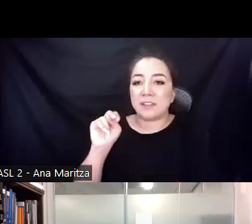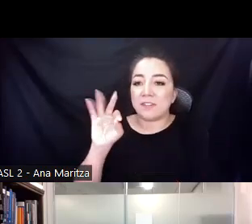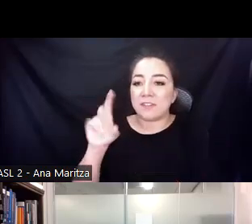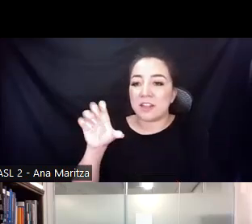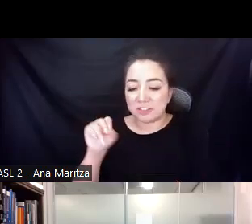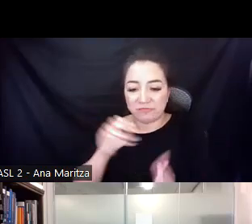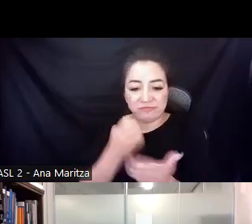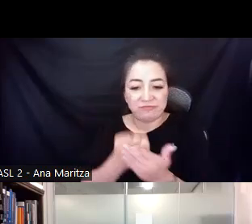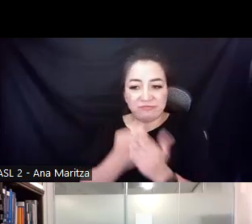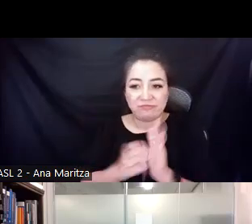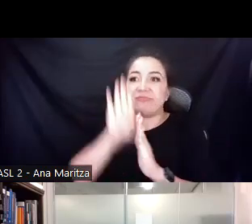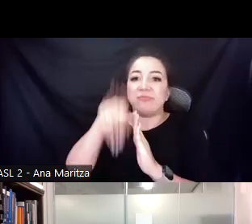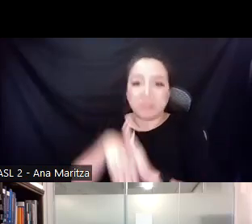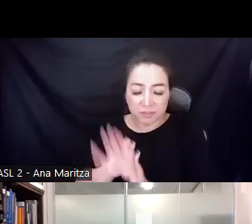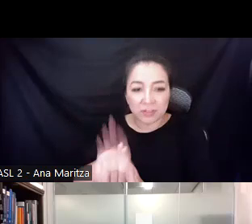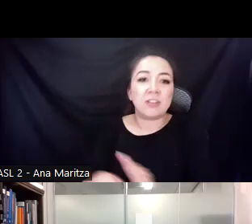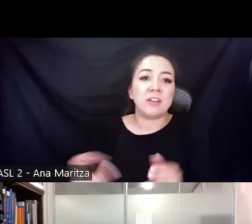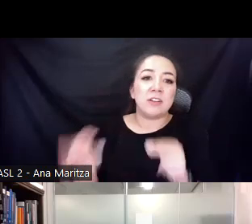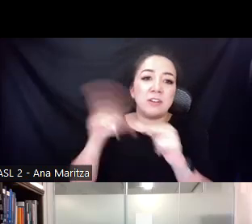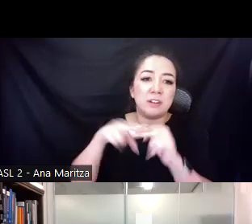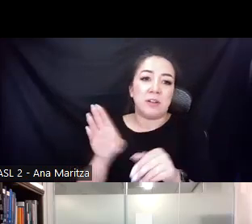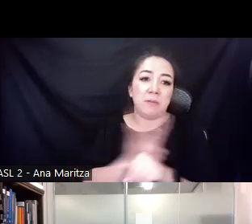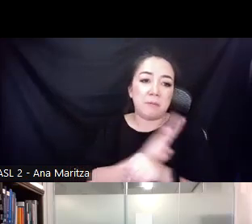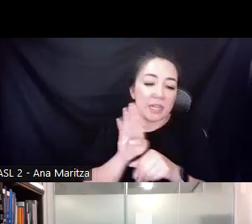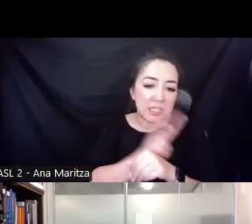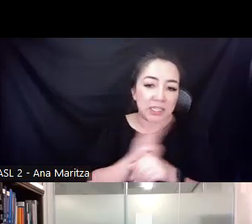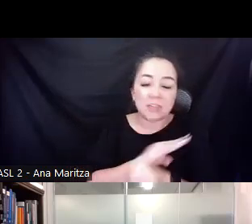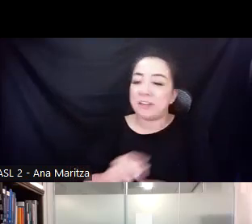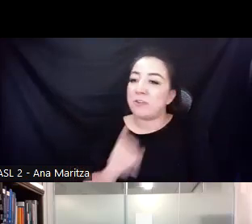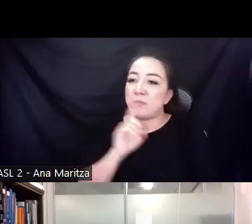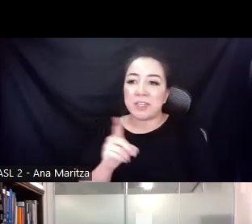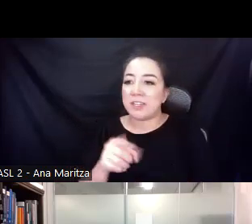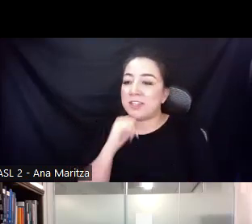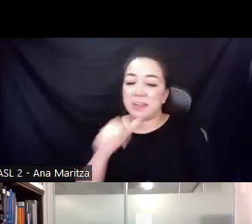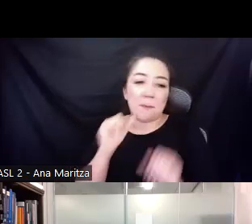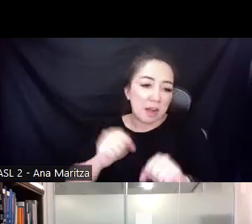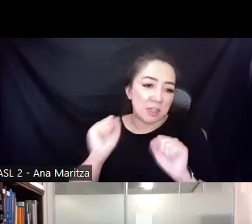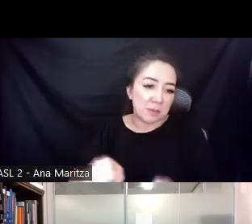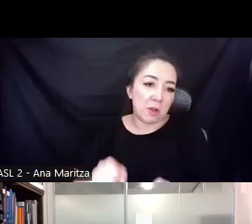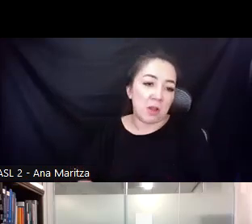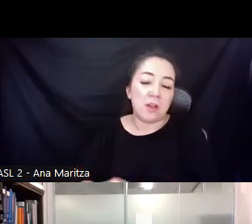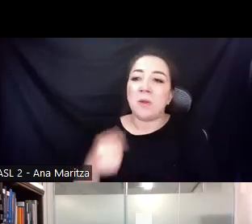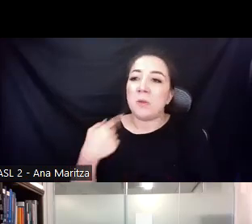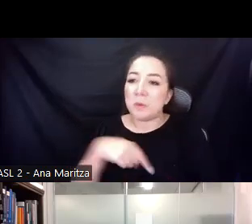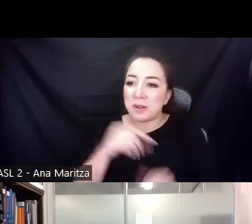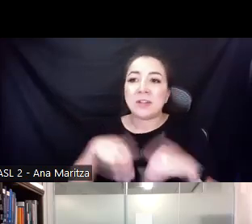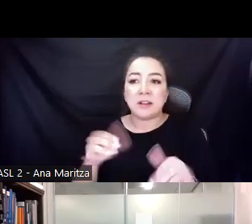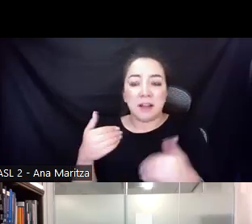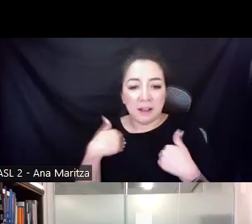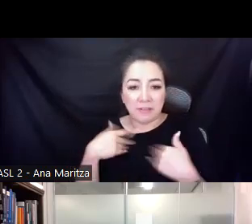healthcare costs, and there's increased costs of doing business. And it's just not possible. We still have the same